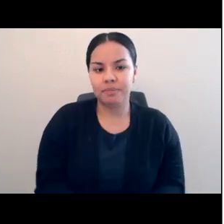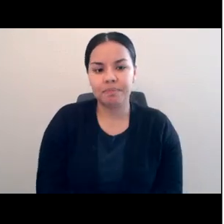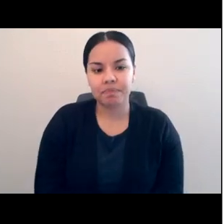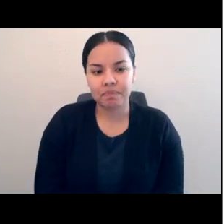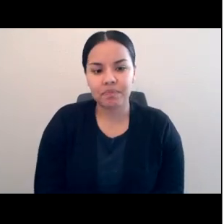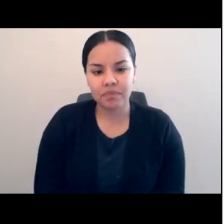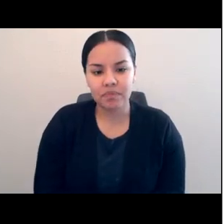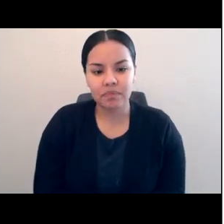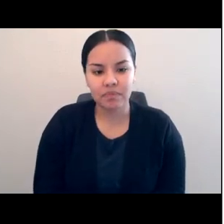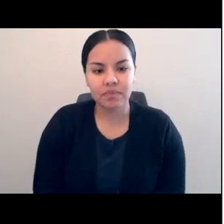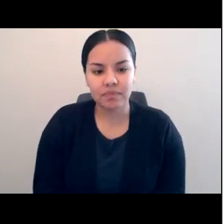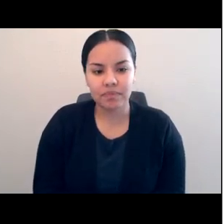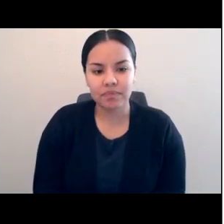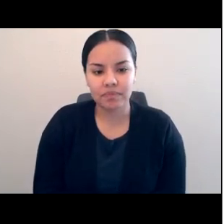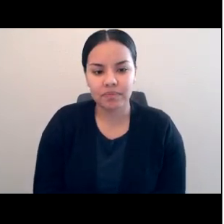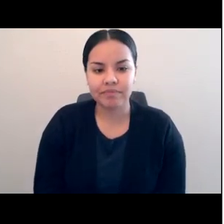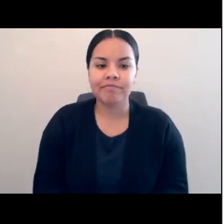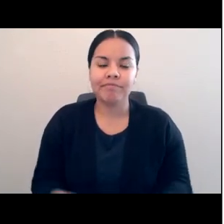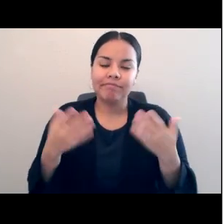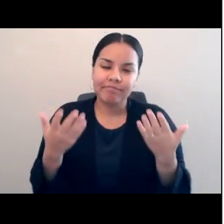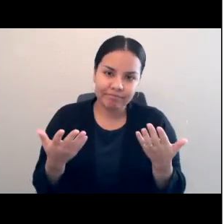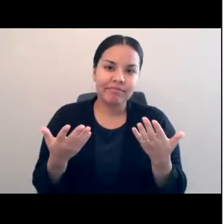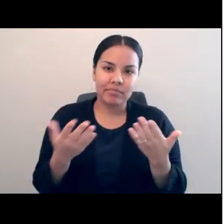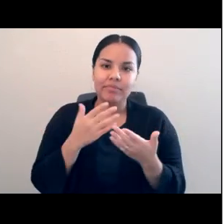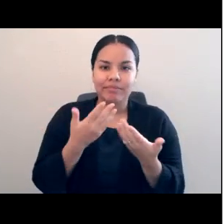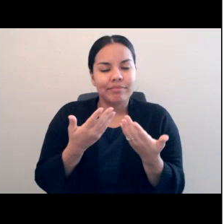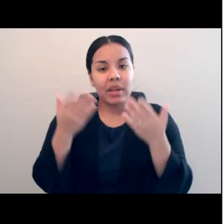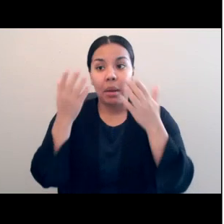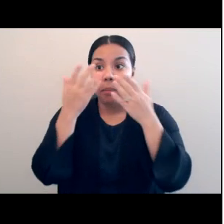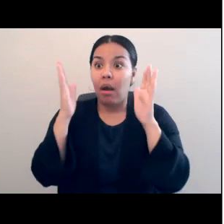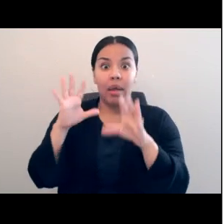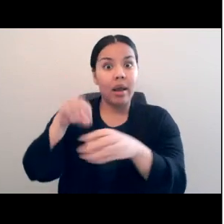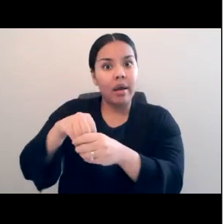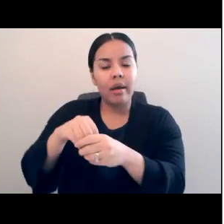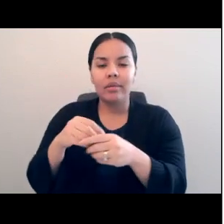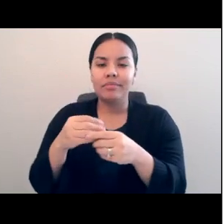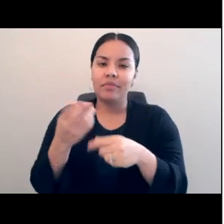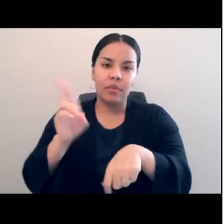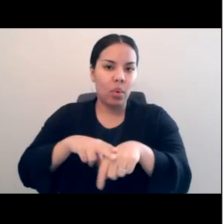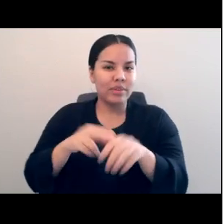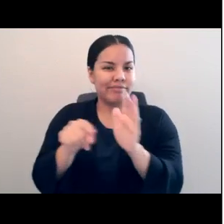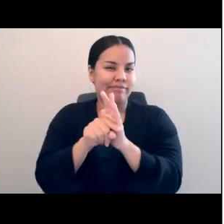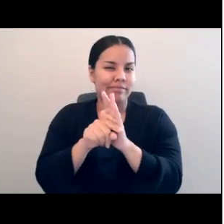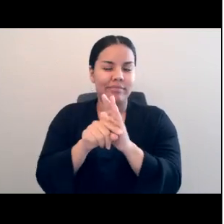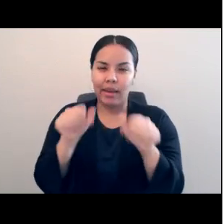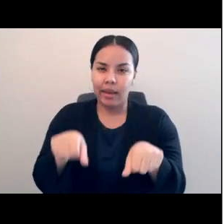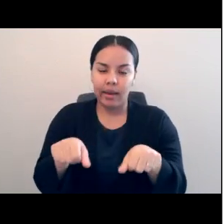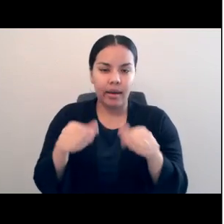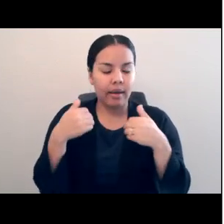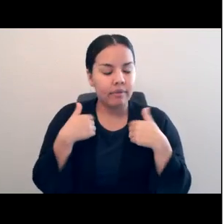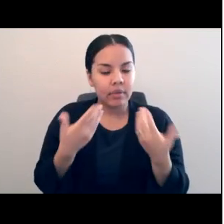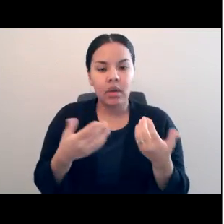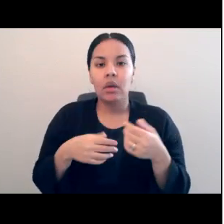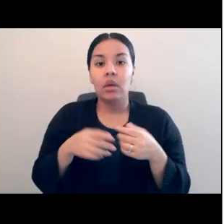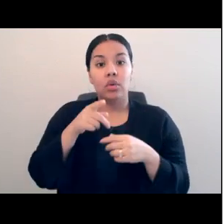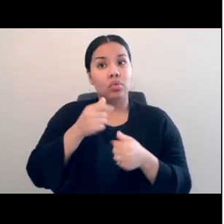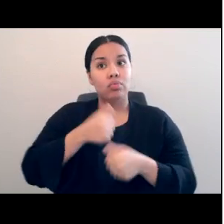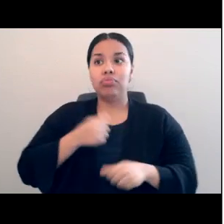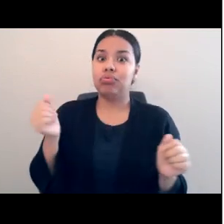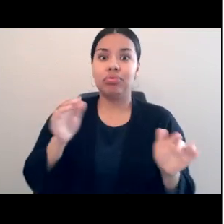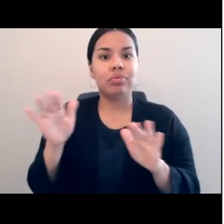And so, of course, public engagement has its pitfalls. When you put yourself out there, of course, people can respond directly to you as a